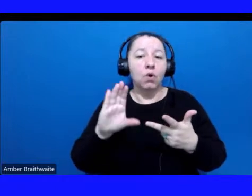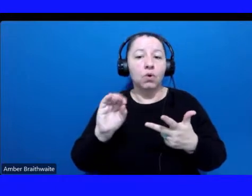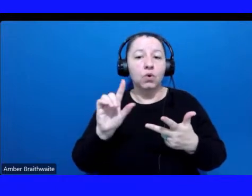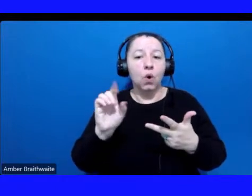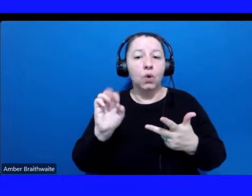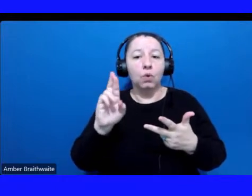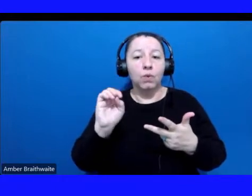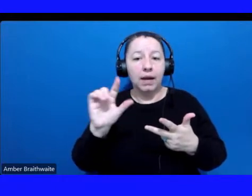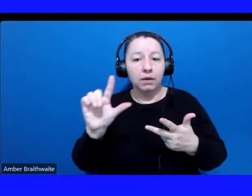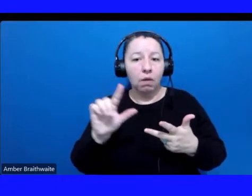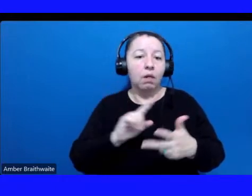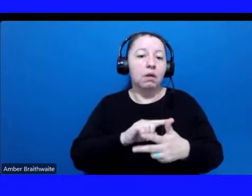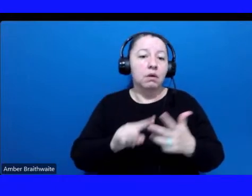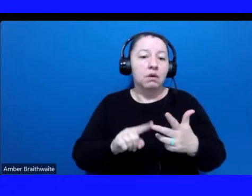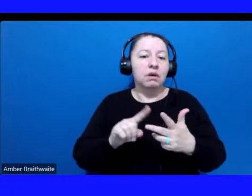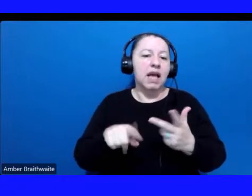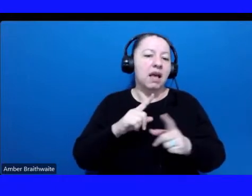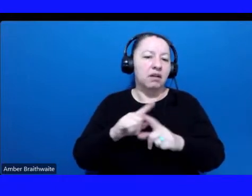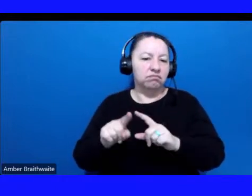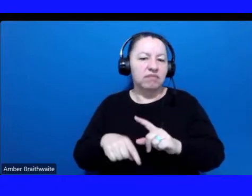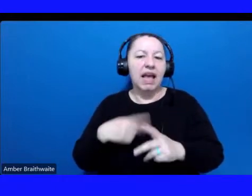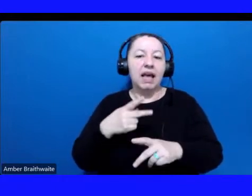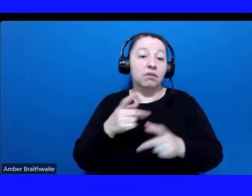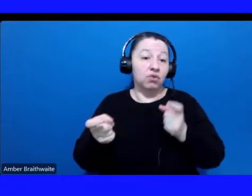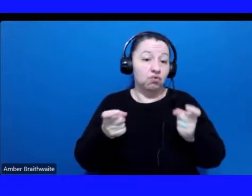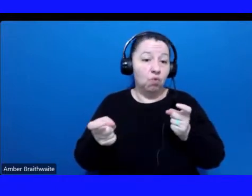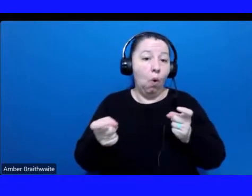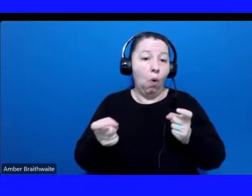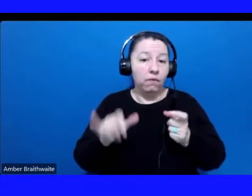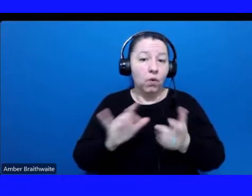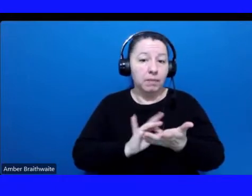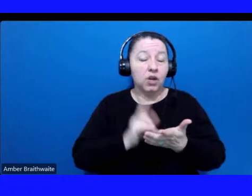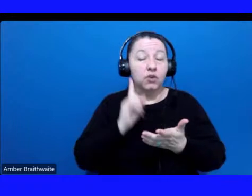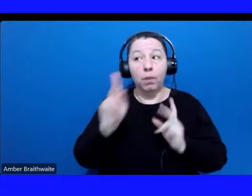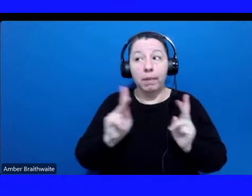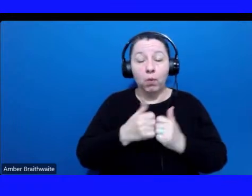Otherwise, if there's no new business, no old business, I consider the meeting